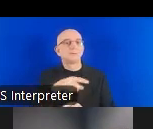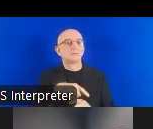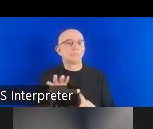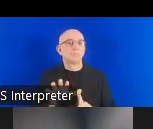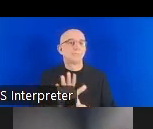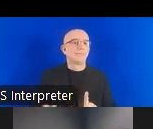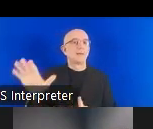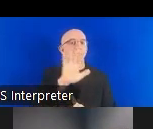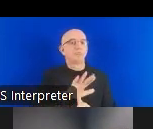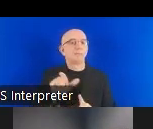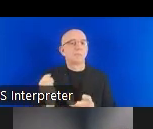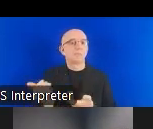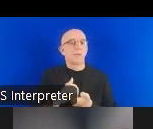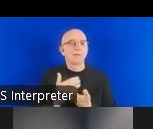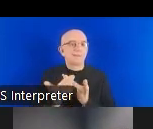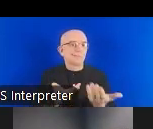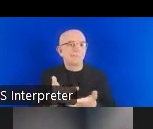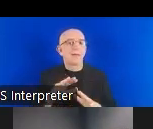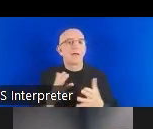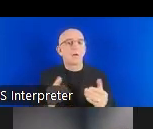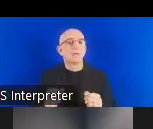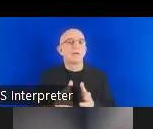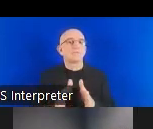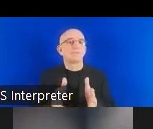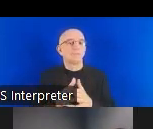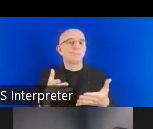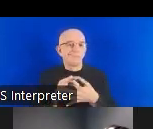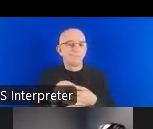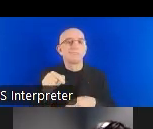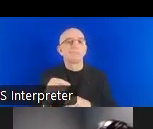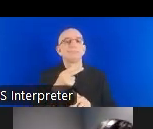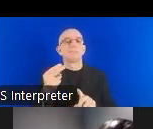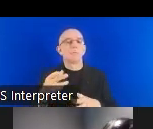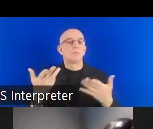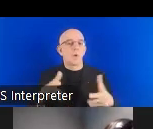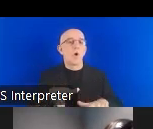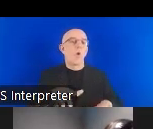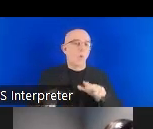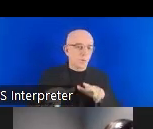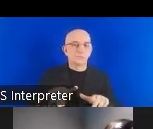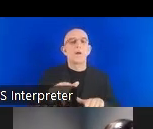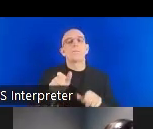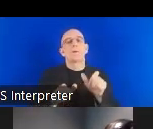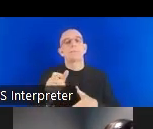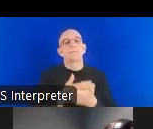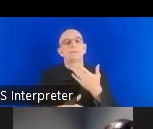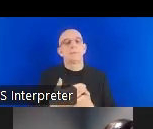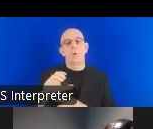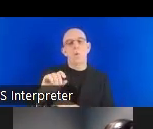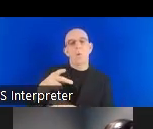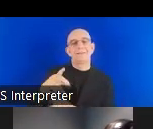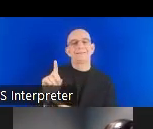and NGOs working with children with disabilities, as well as community members and leaders. We know that